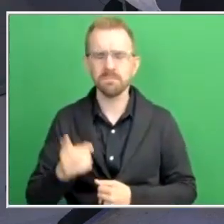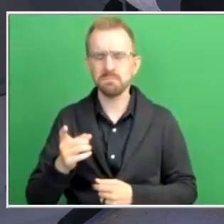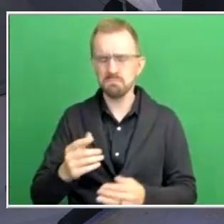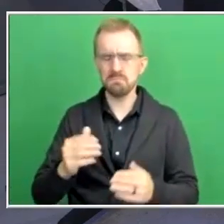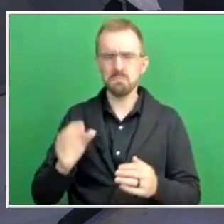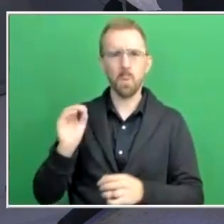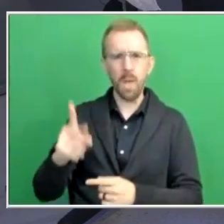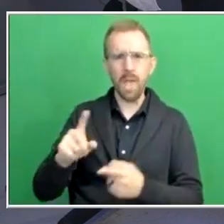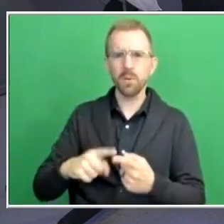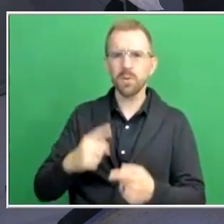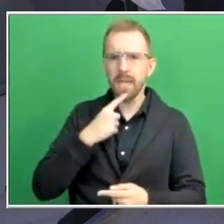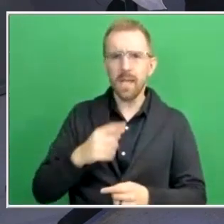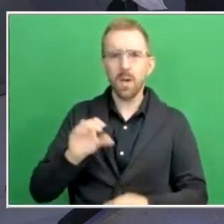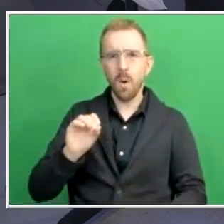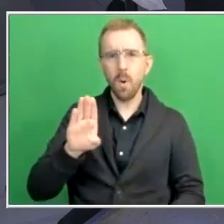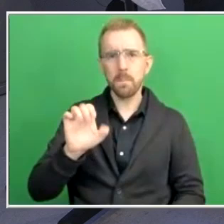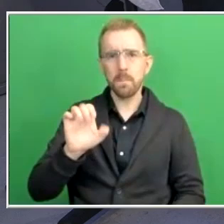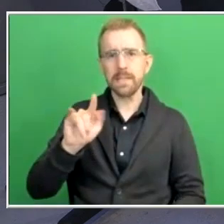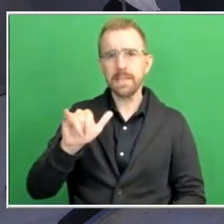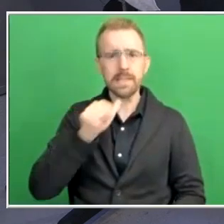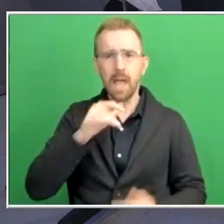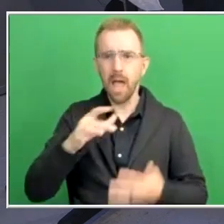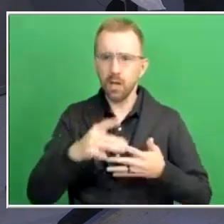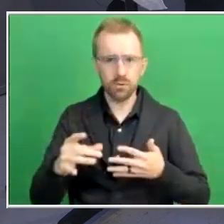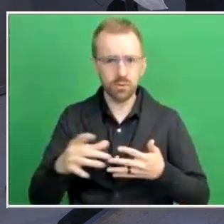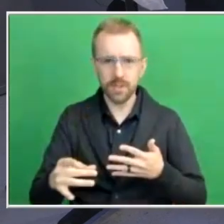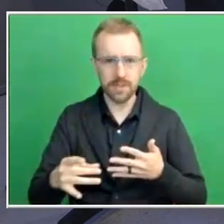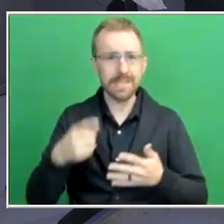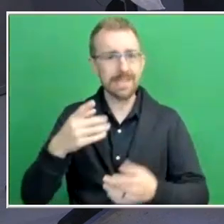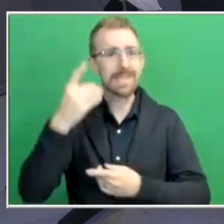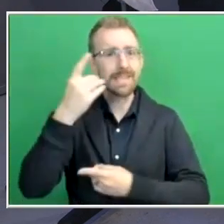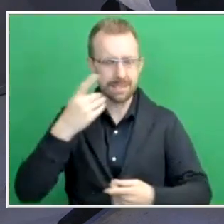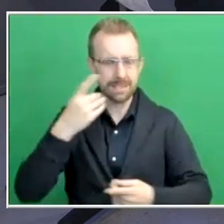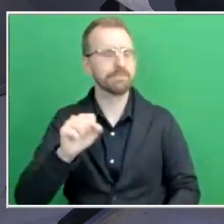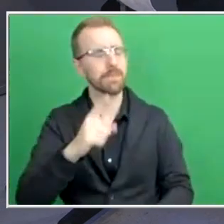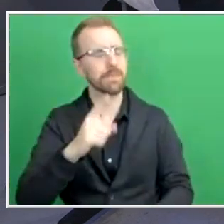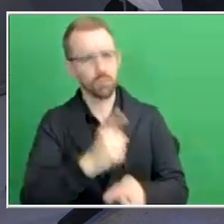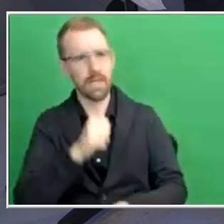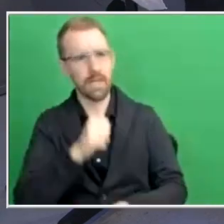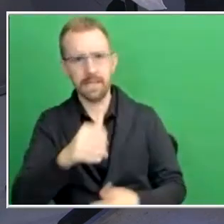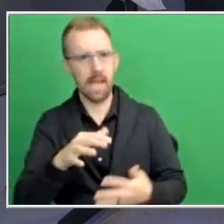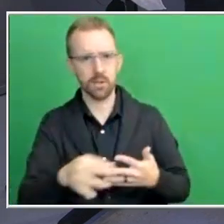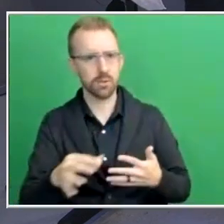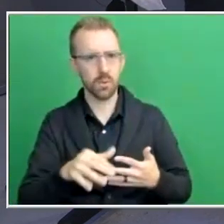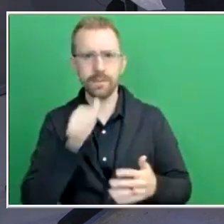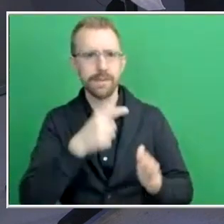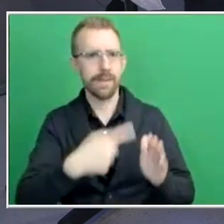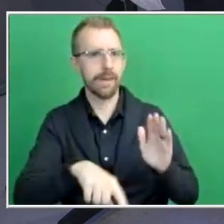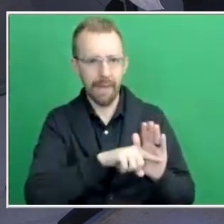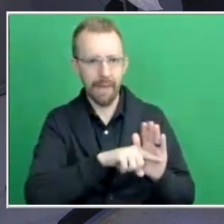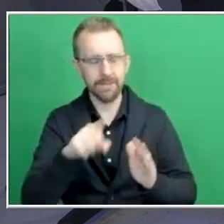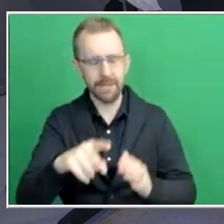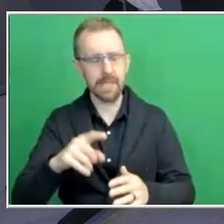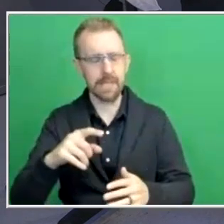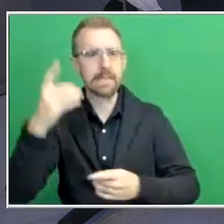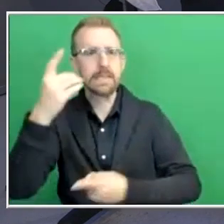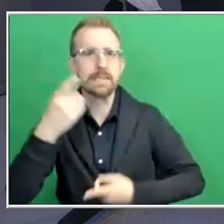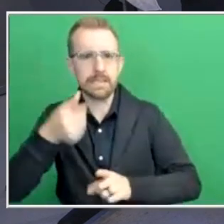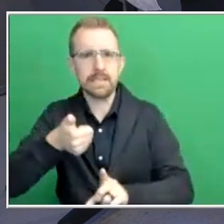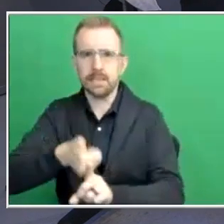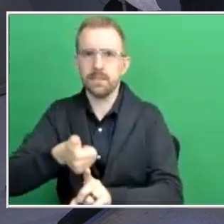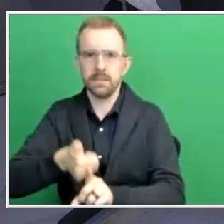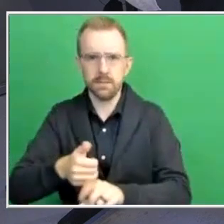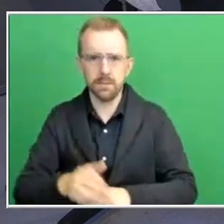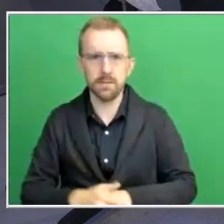is not a choice, it's not a disease. It's a disease, very clear. And some of what our fast food industry and